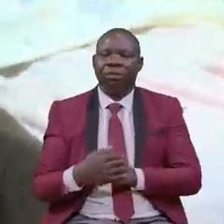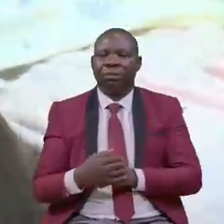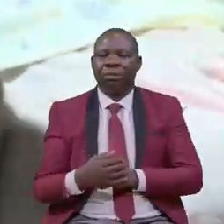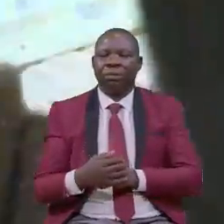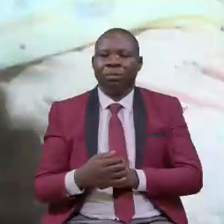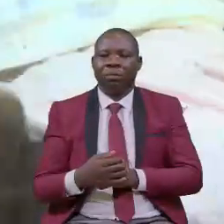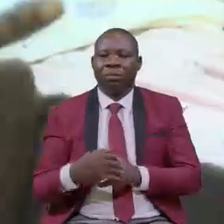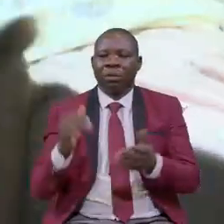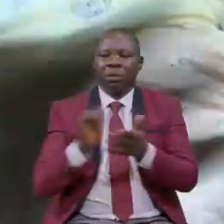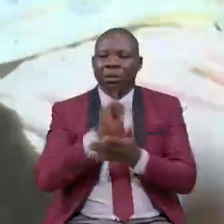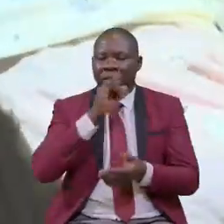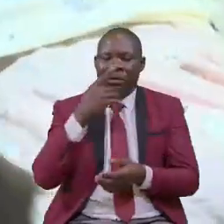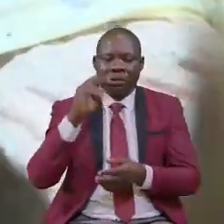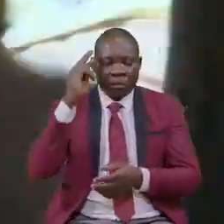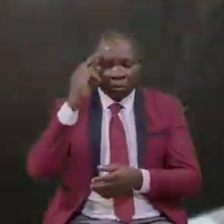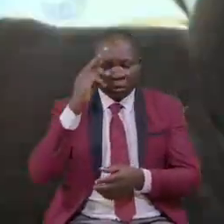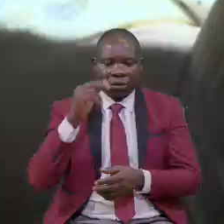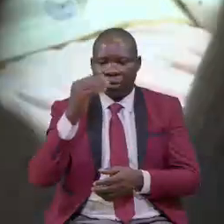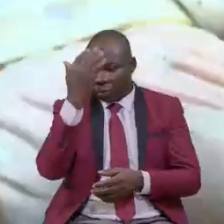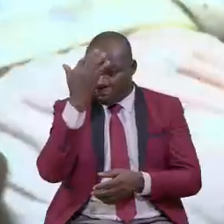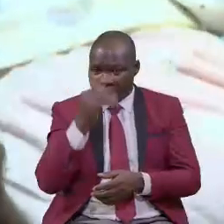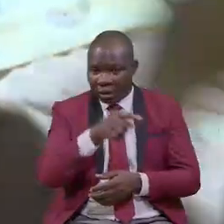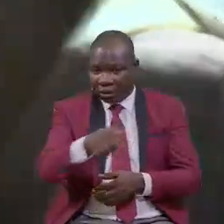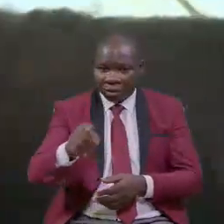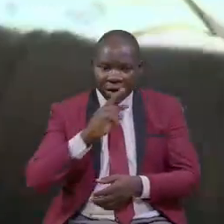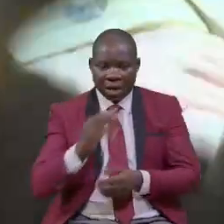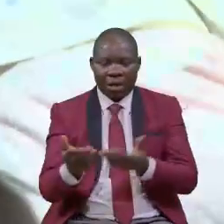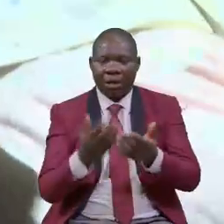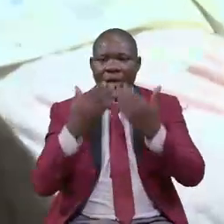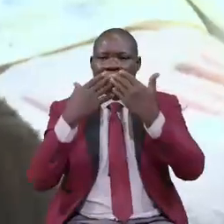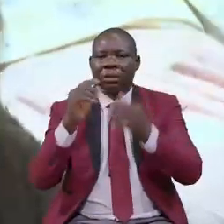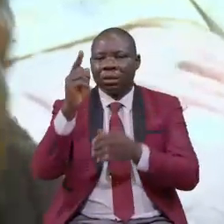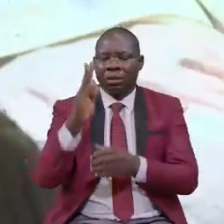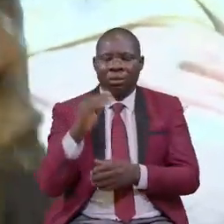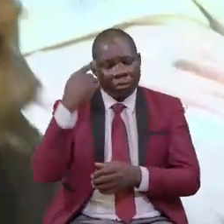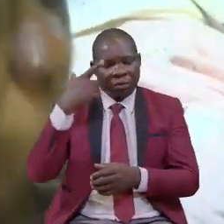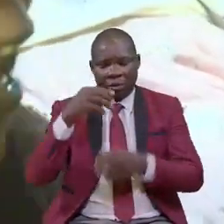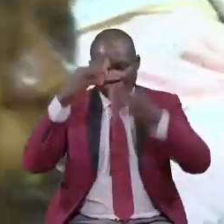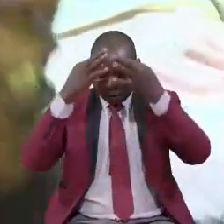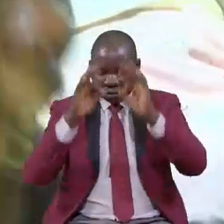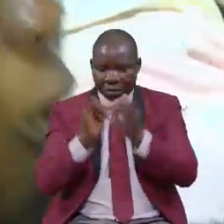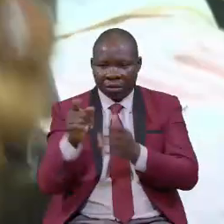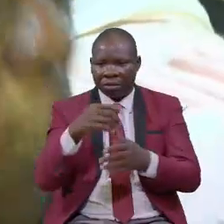That's the reason why you are here. And thank God for the decision you have taken.